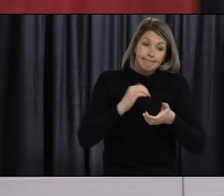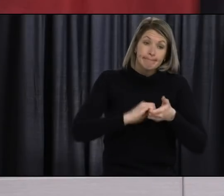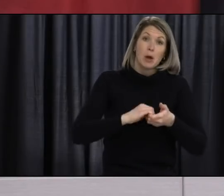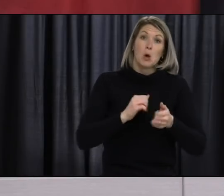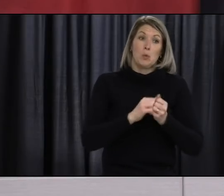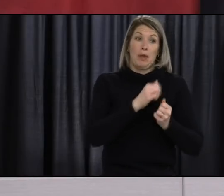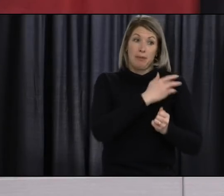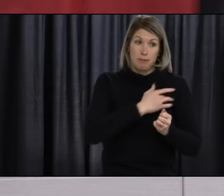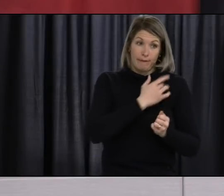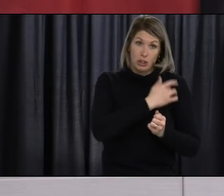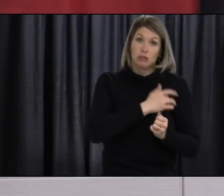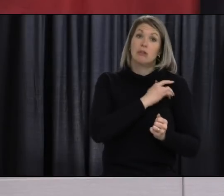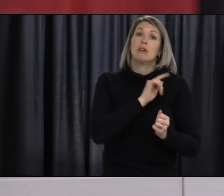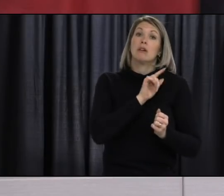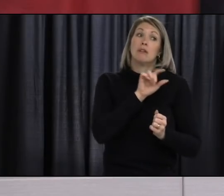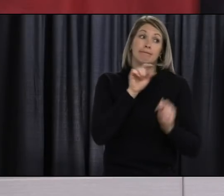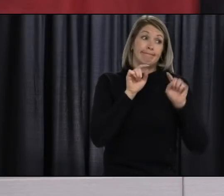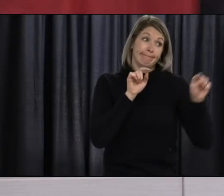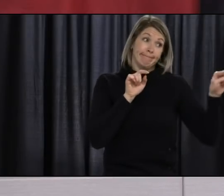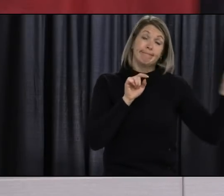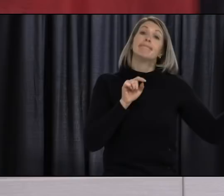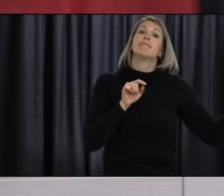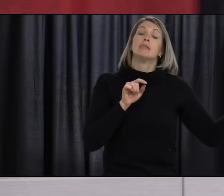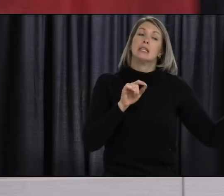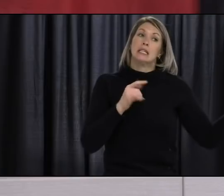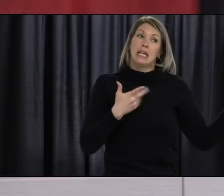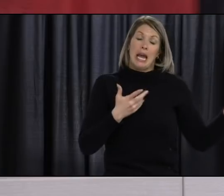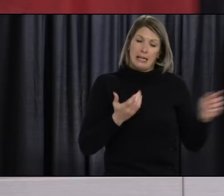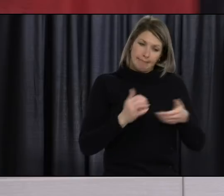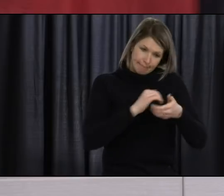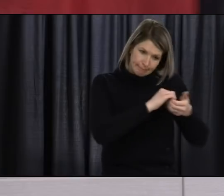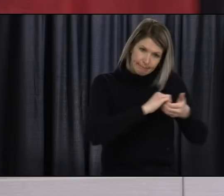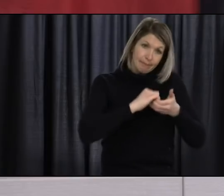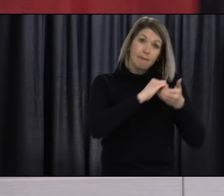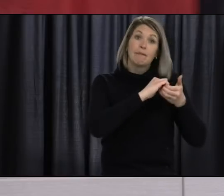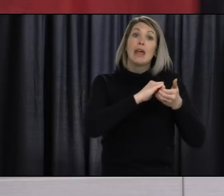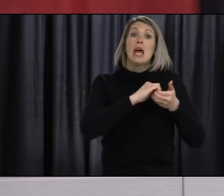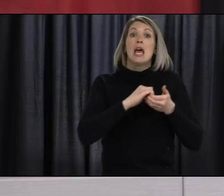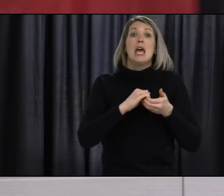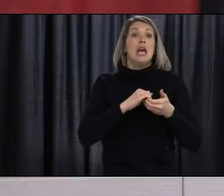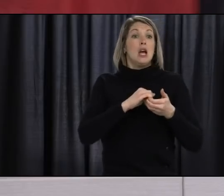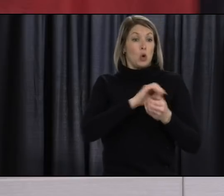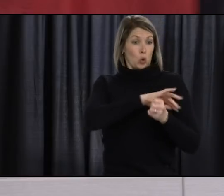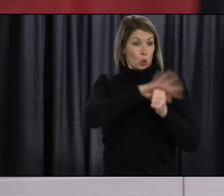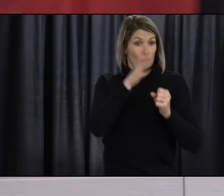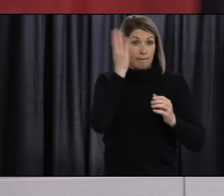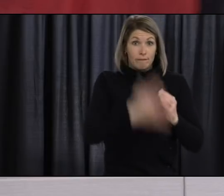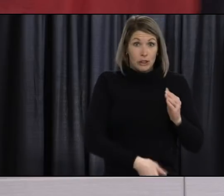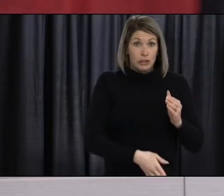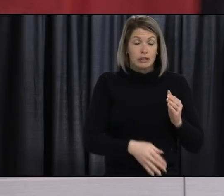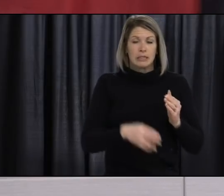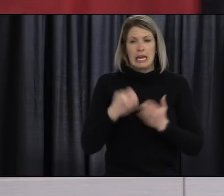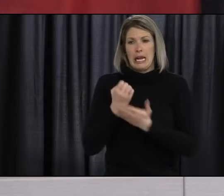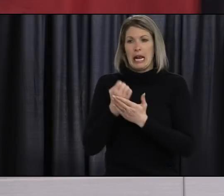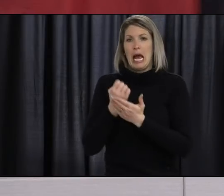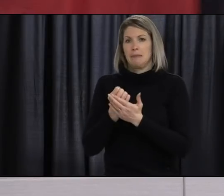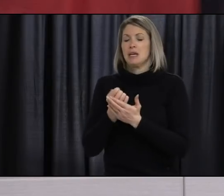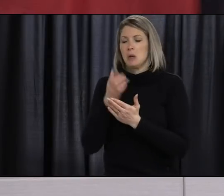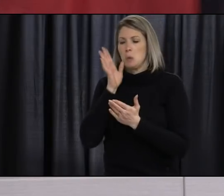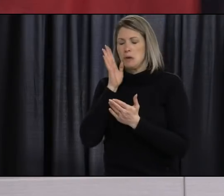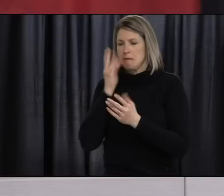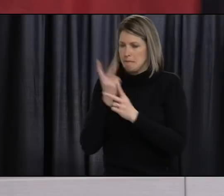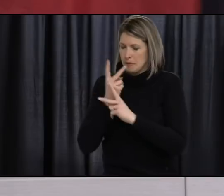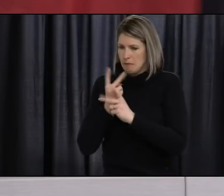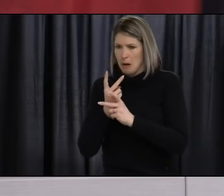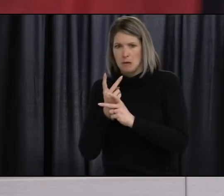through this health crisis, and make sure that we're prepared when we come out of this to deal with the economic crisis, that not just the oil prices,